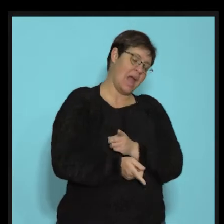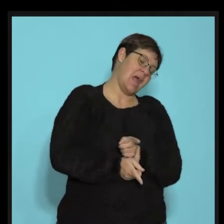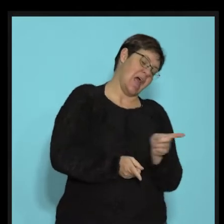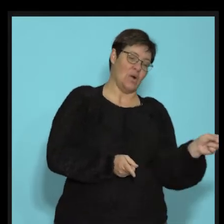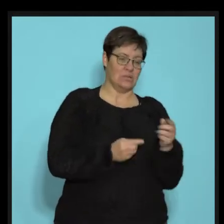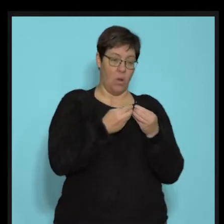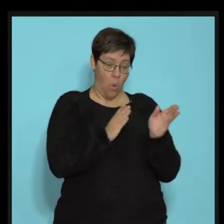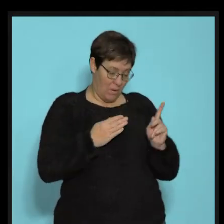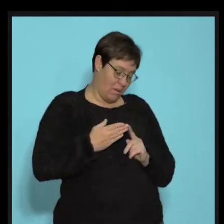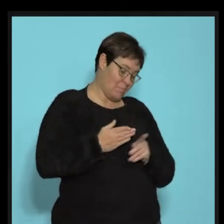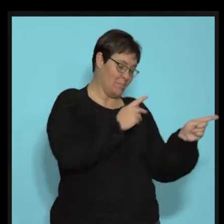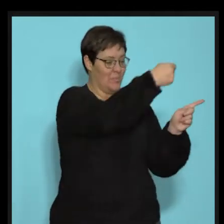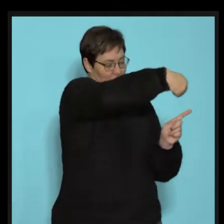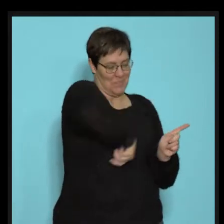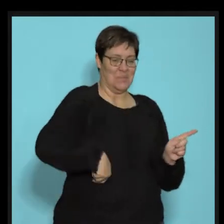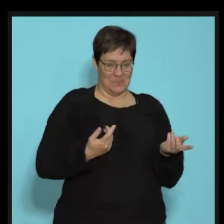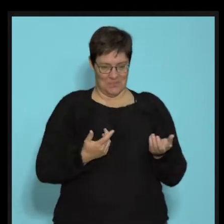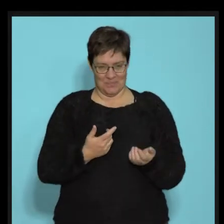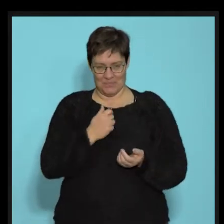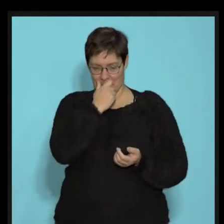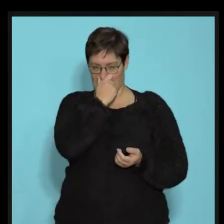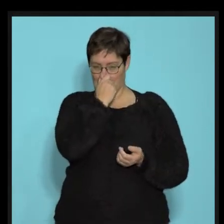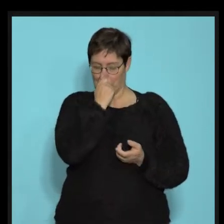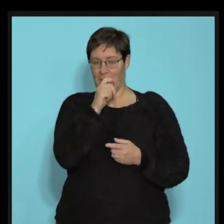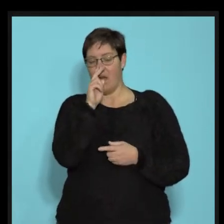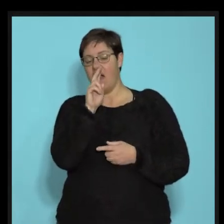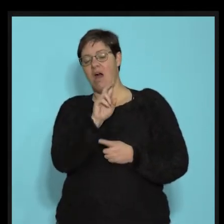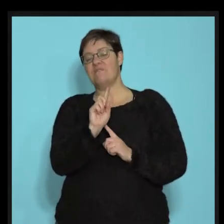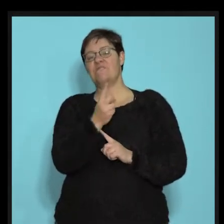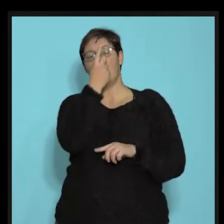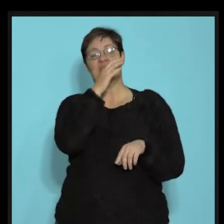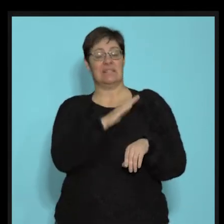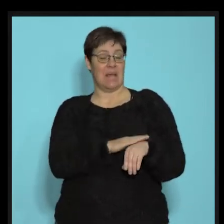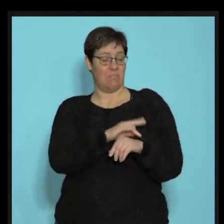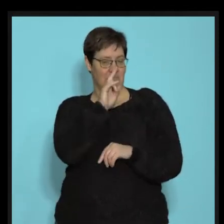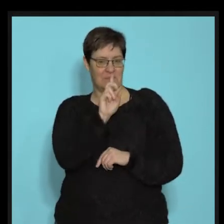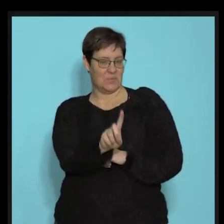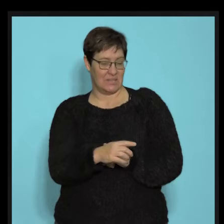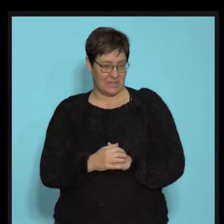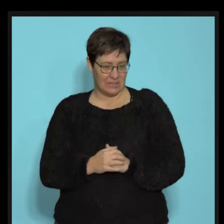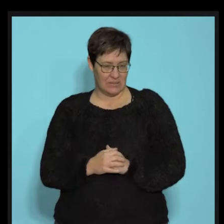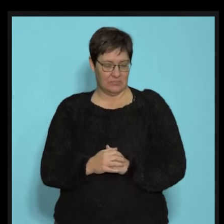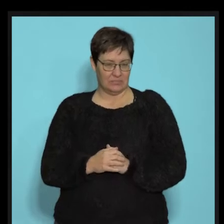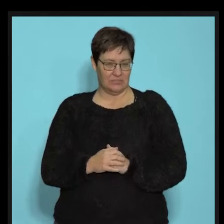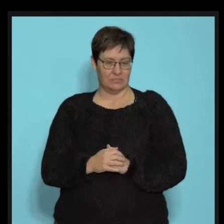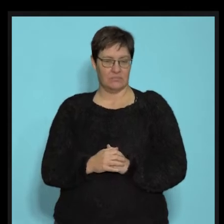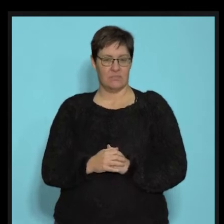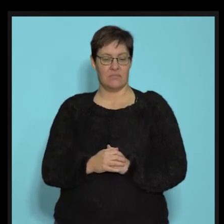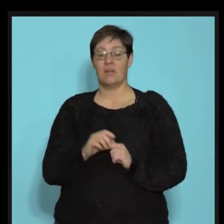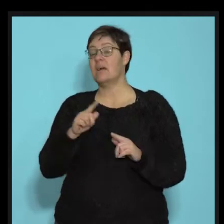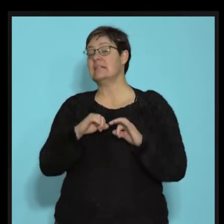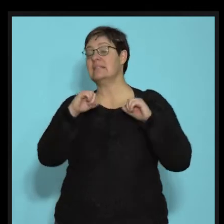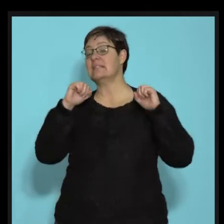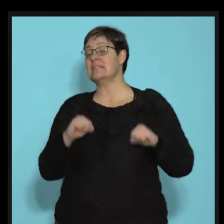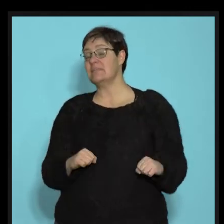into the atmosphere. So we're starting to see, for the very first time, we're starting to see a system that is far